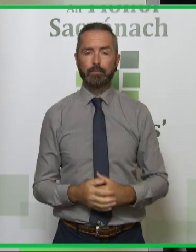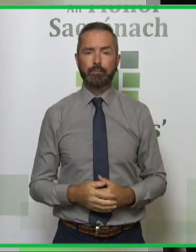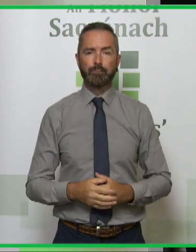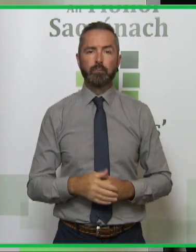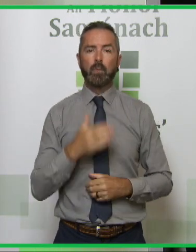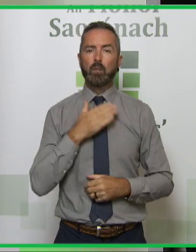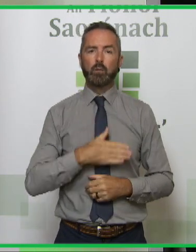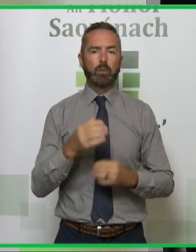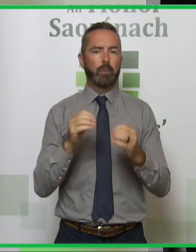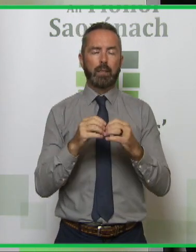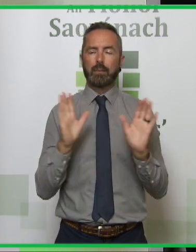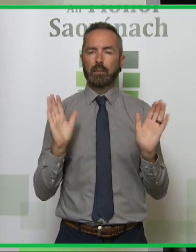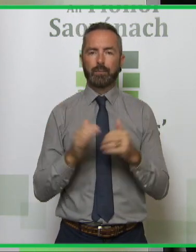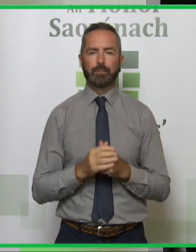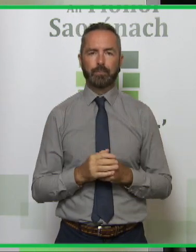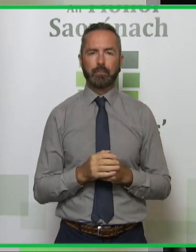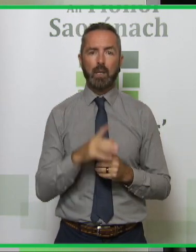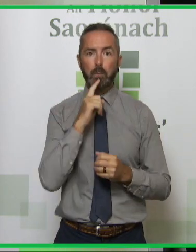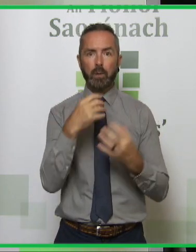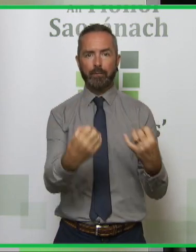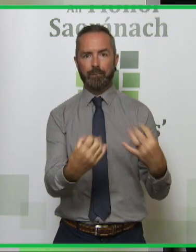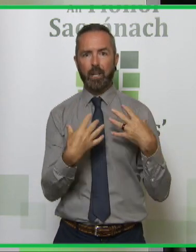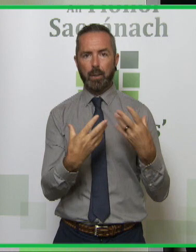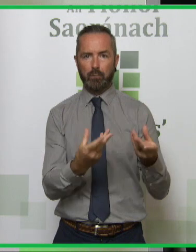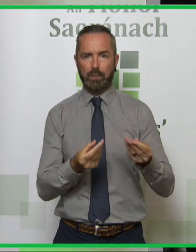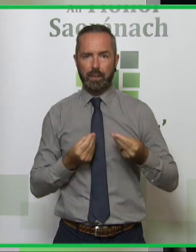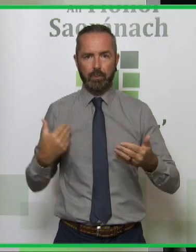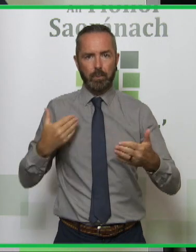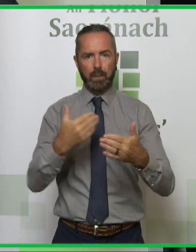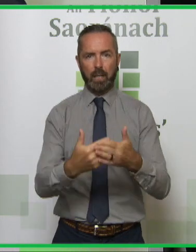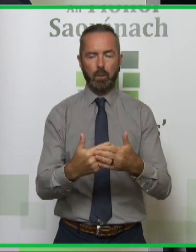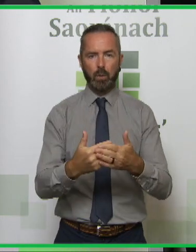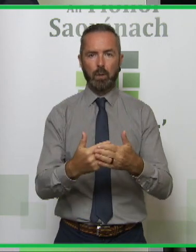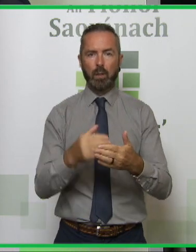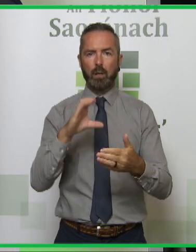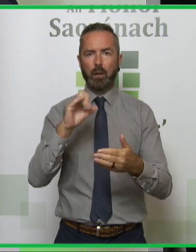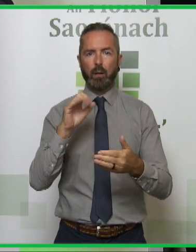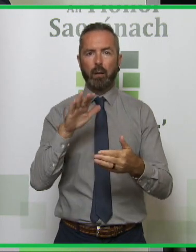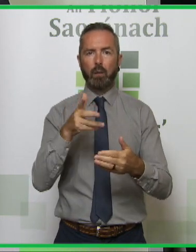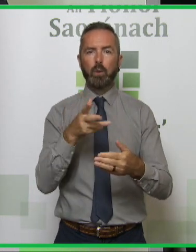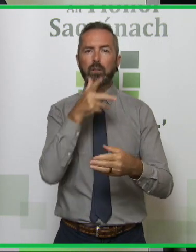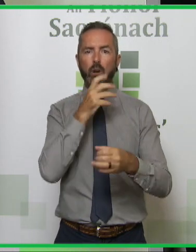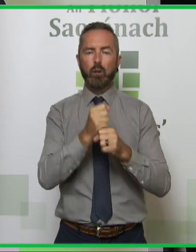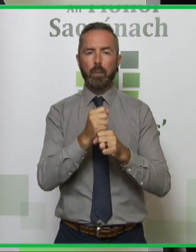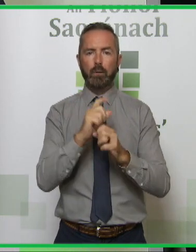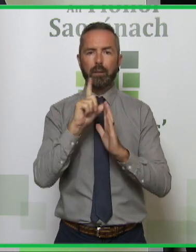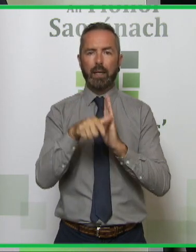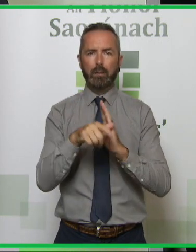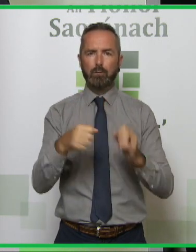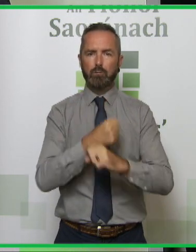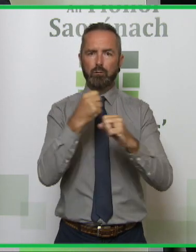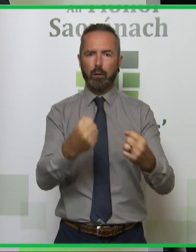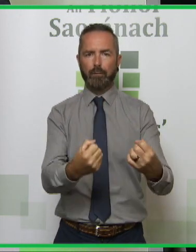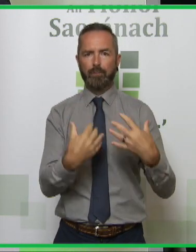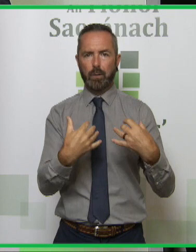want to reiterate that once again. But the feedback we've received to date, I have to say, Cathal will touch on it later on, has been very strong. That's exactly where